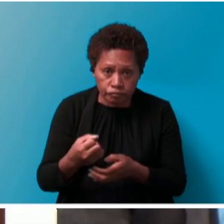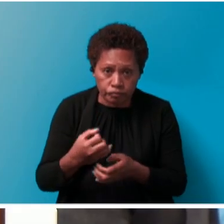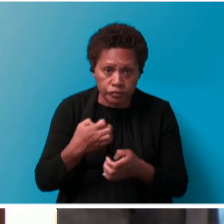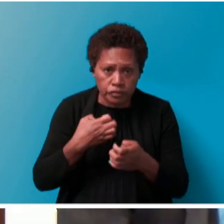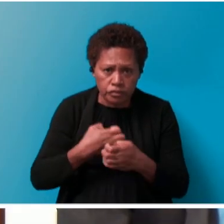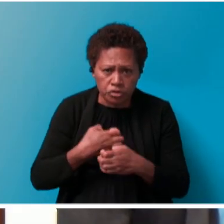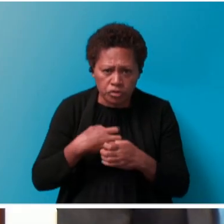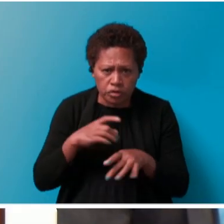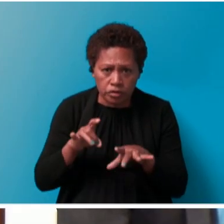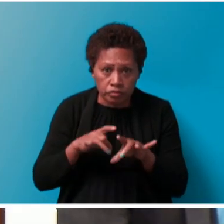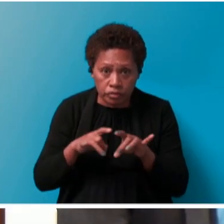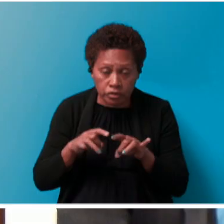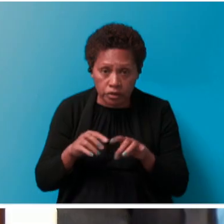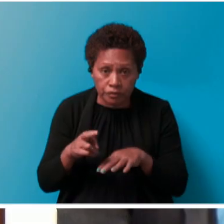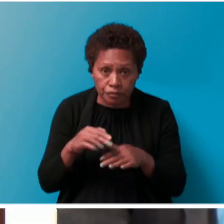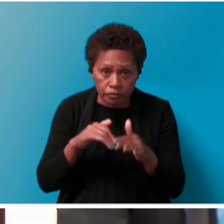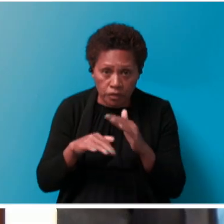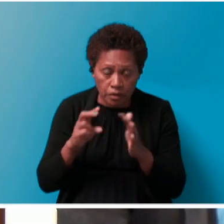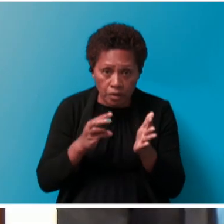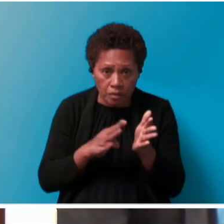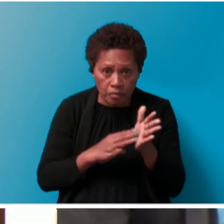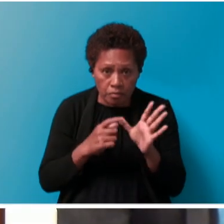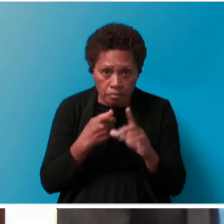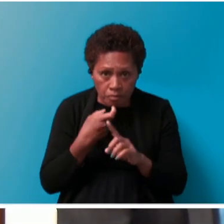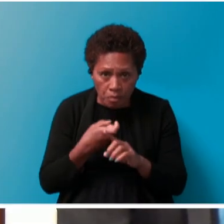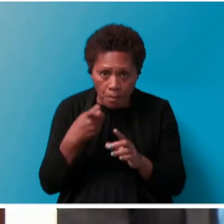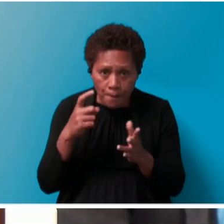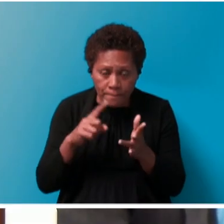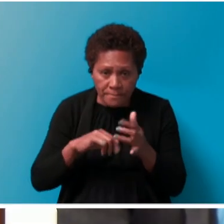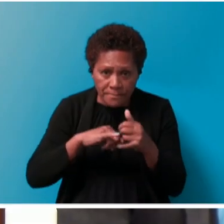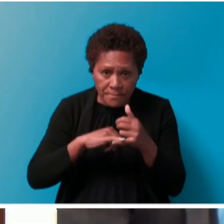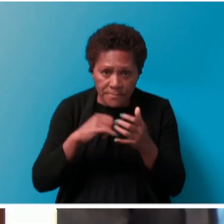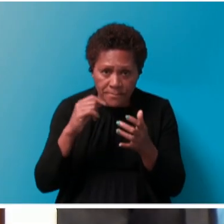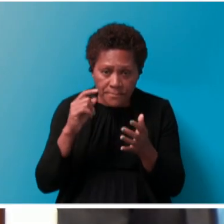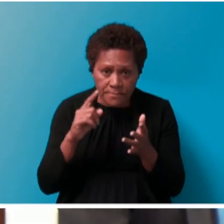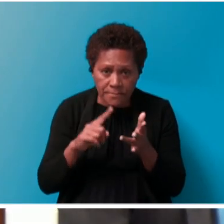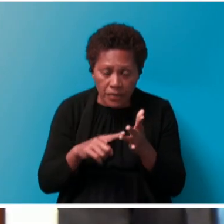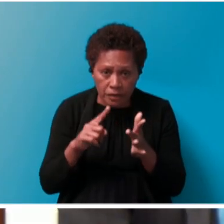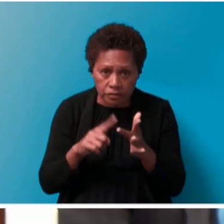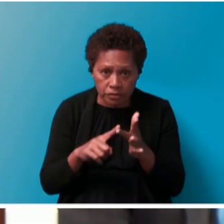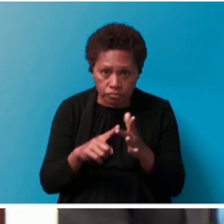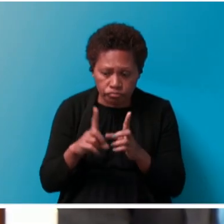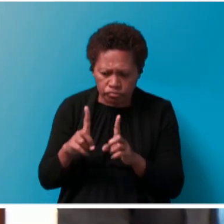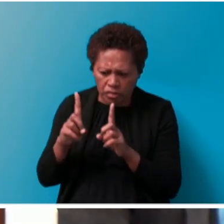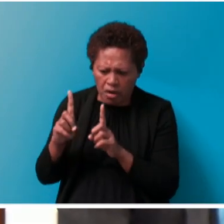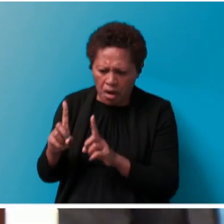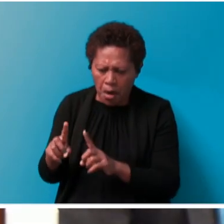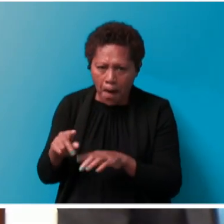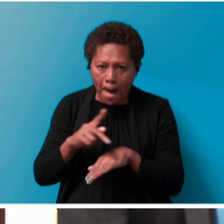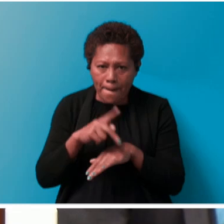the identified land in Mafusway, that is closer to in Pacific Harbour, including construction of